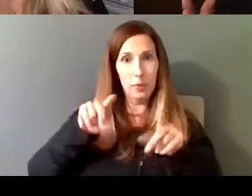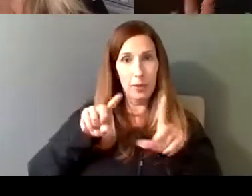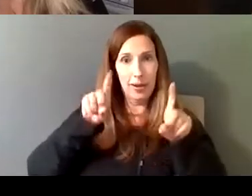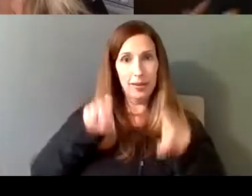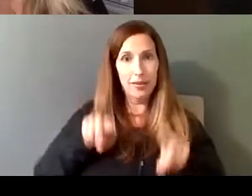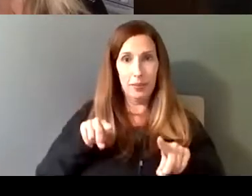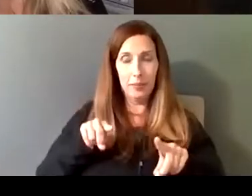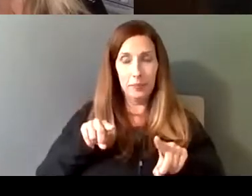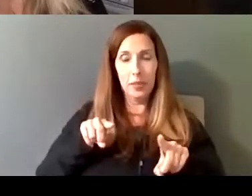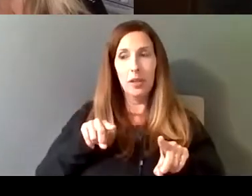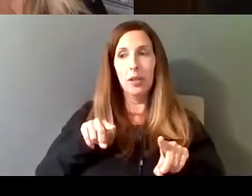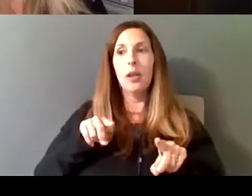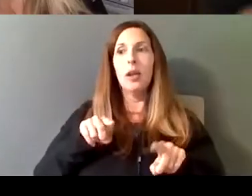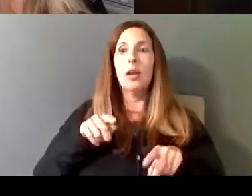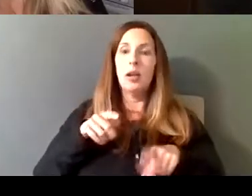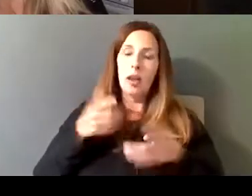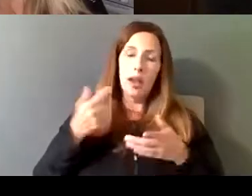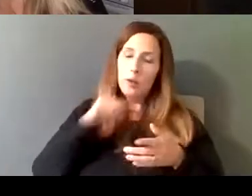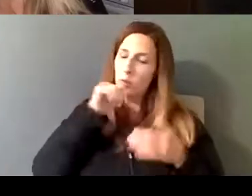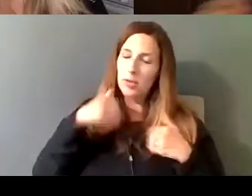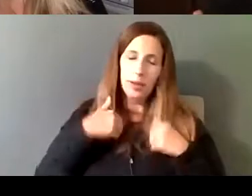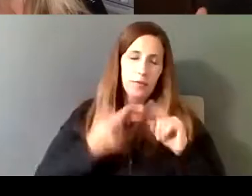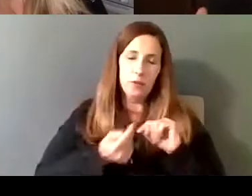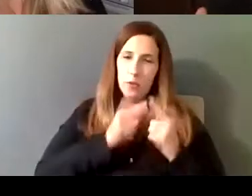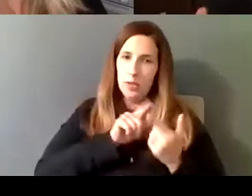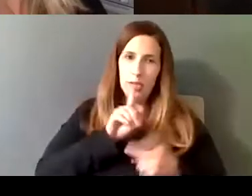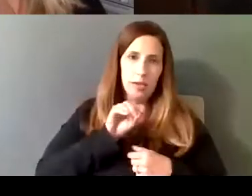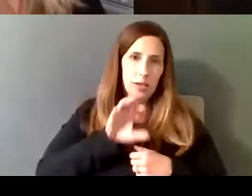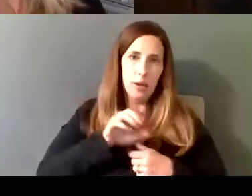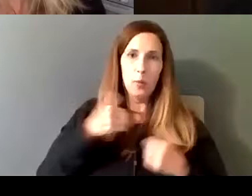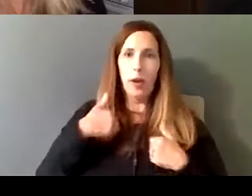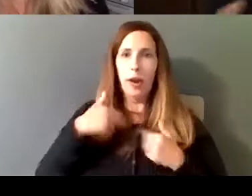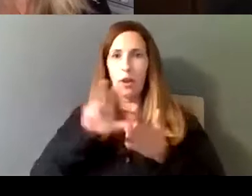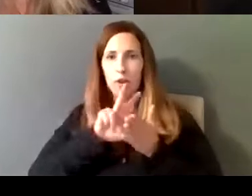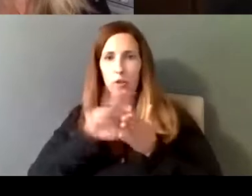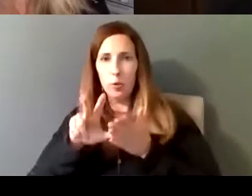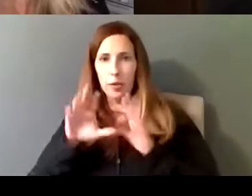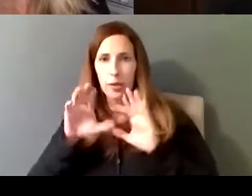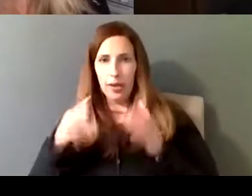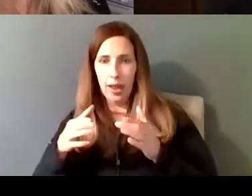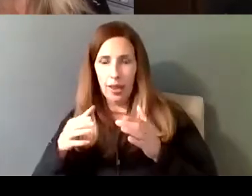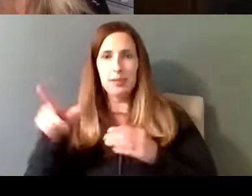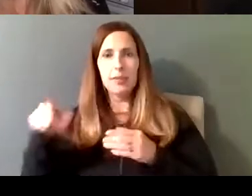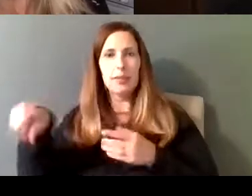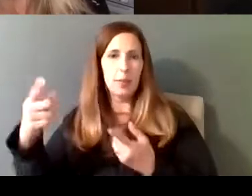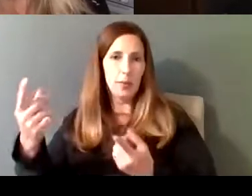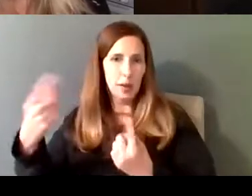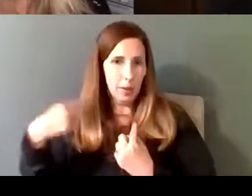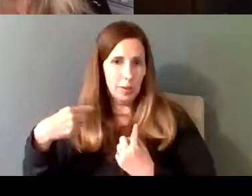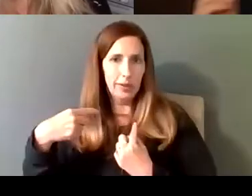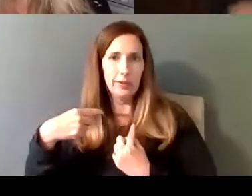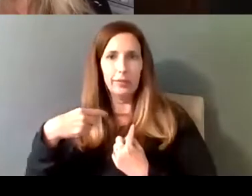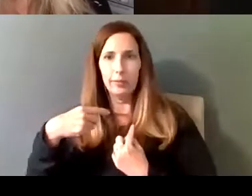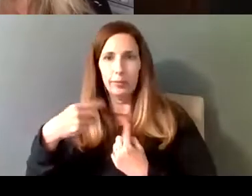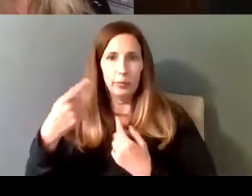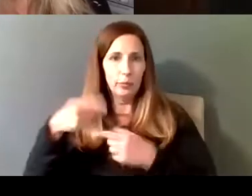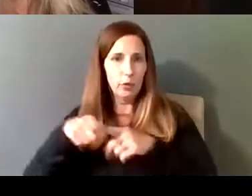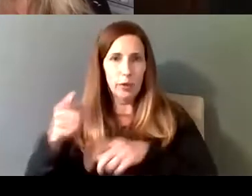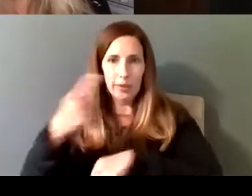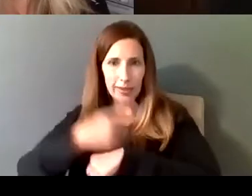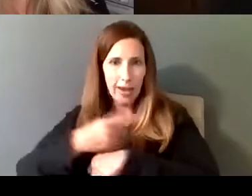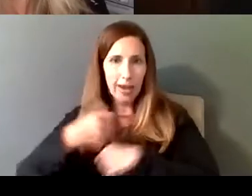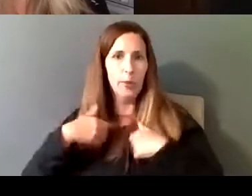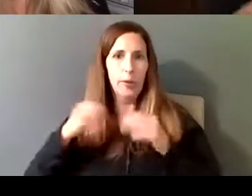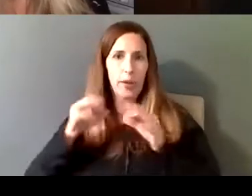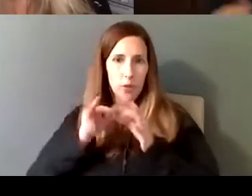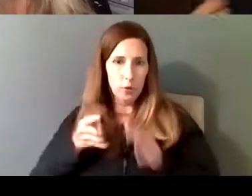having translated documents, we had a 3-week class for students, and they'd come in during a specific time during the day, and we'd have an interpreter in